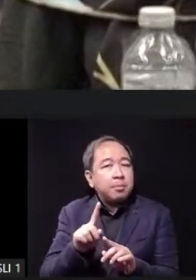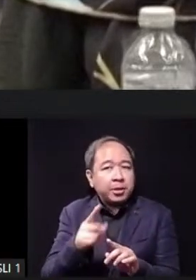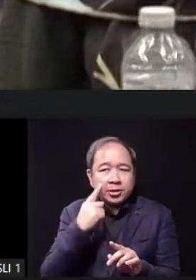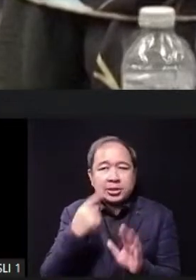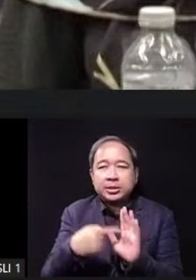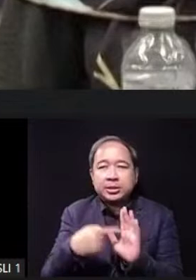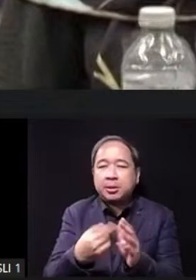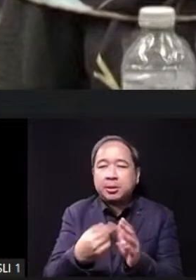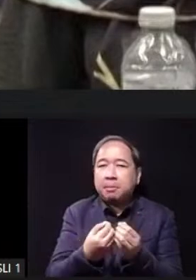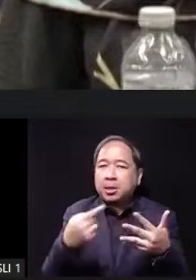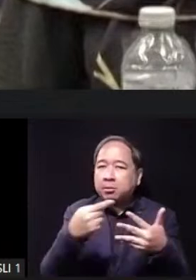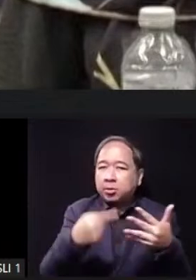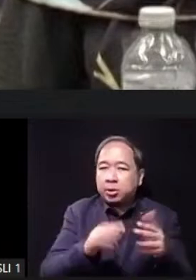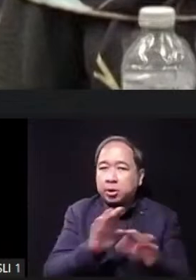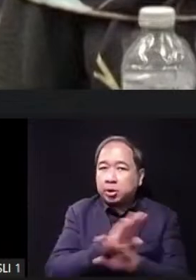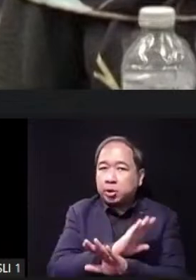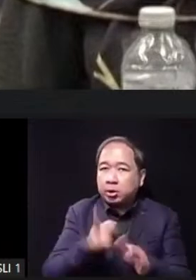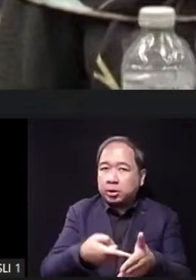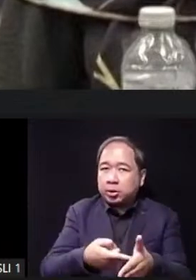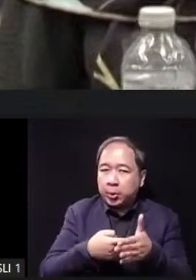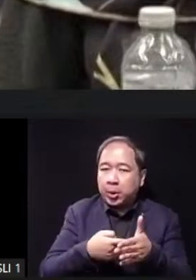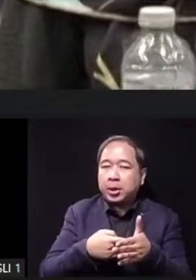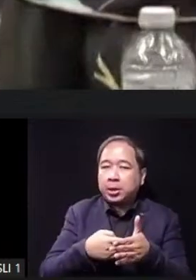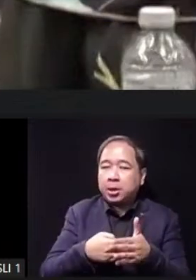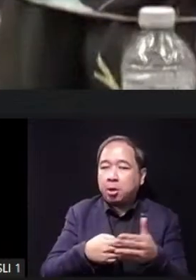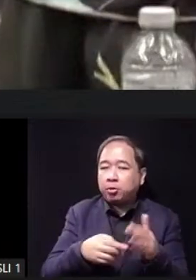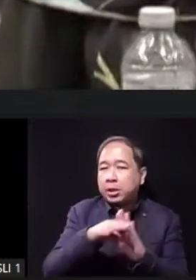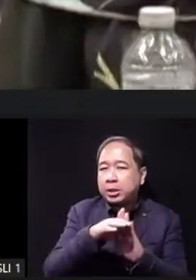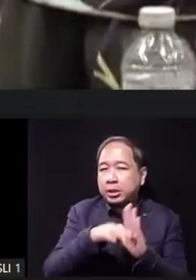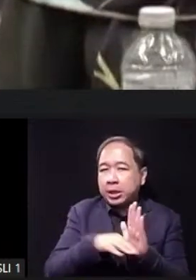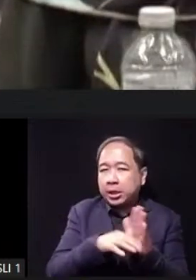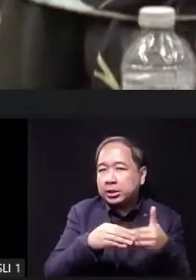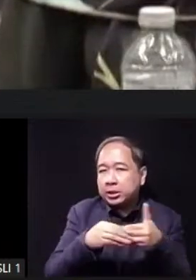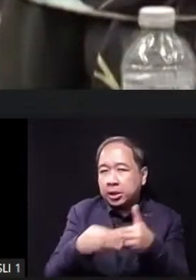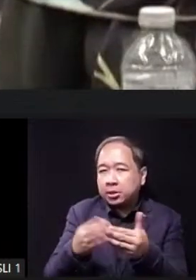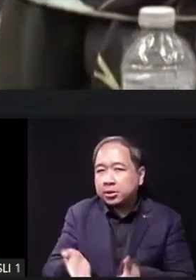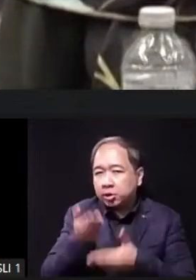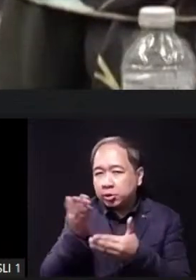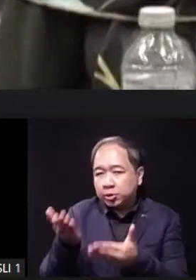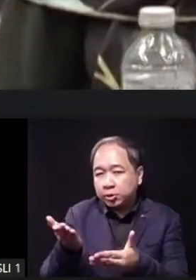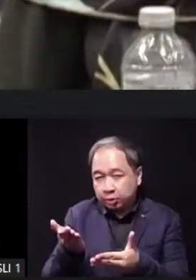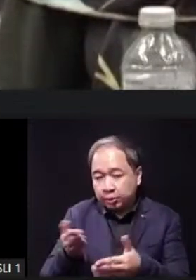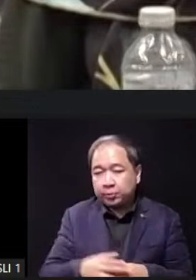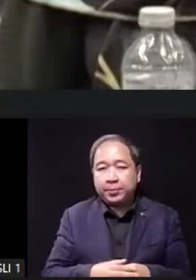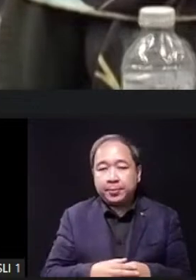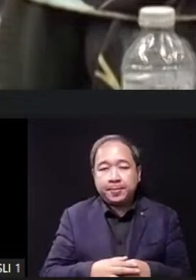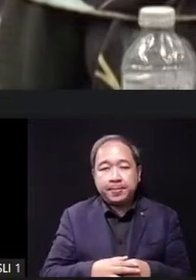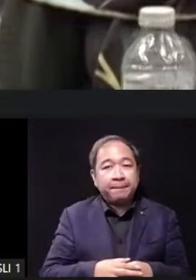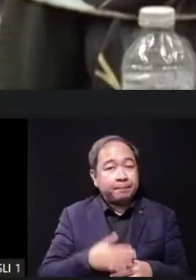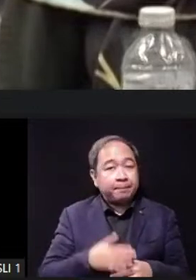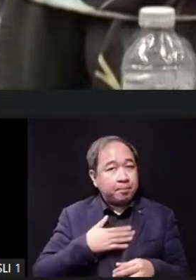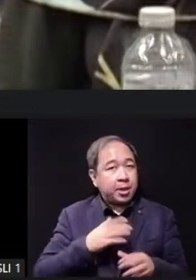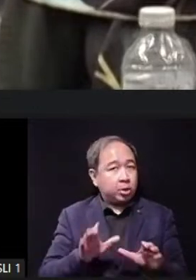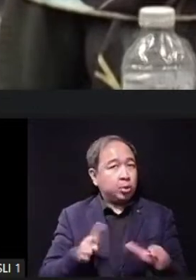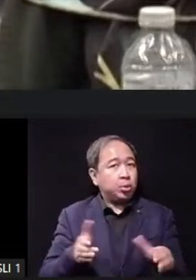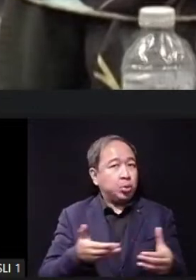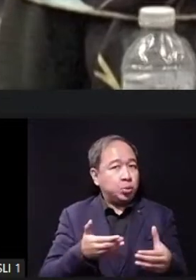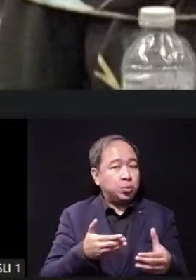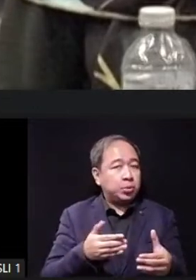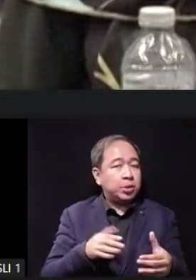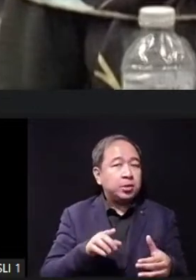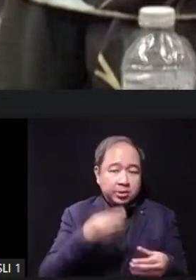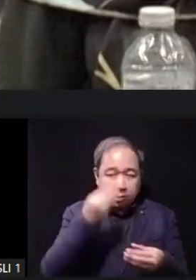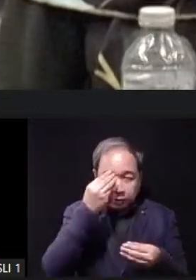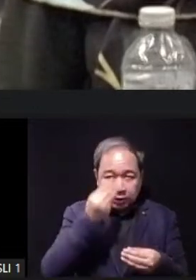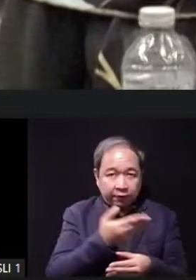of non-obligatory guidelines suggestions and recommendations. My delegation also officially announces